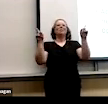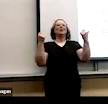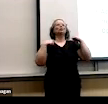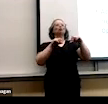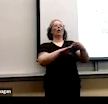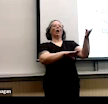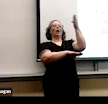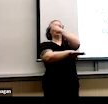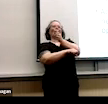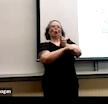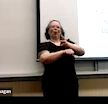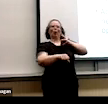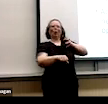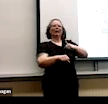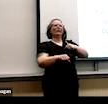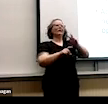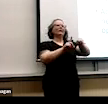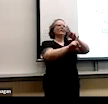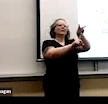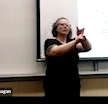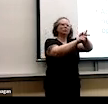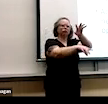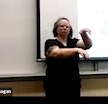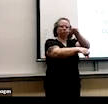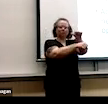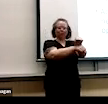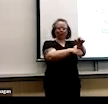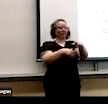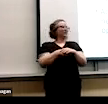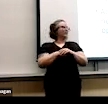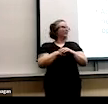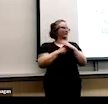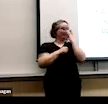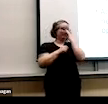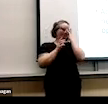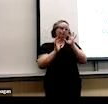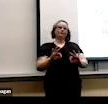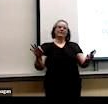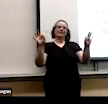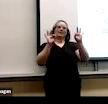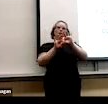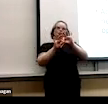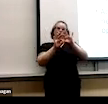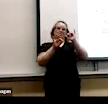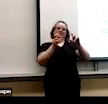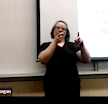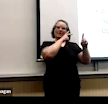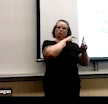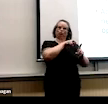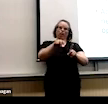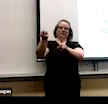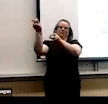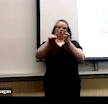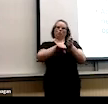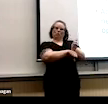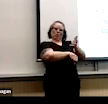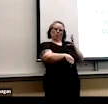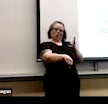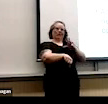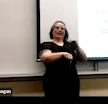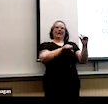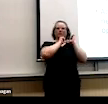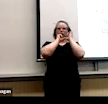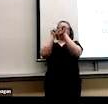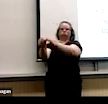The next step was to provide support before and during transition. So this includes things like educating and providing peer support when